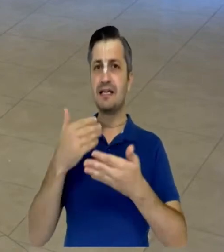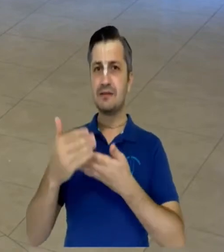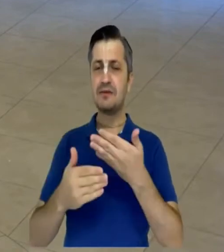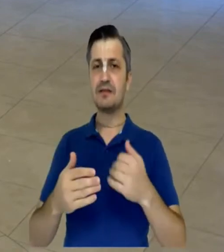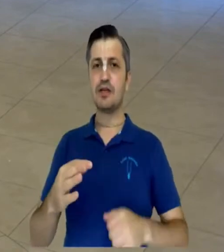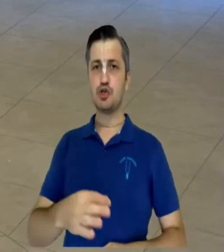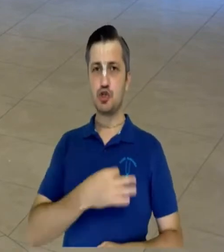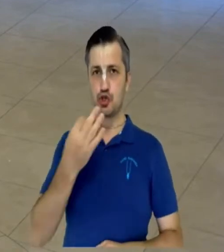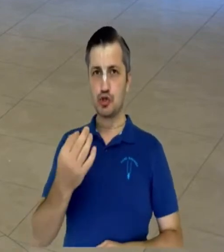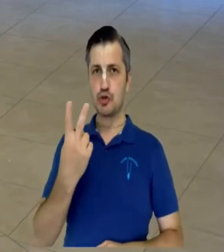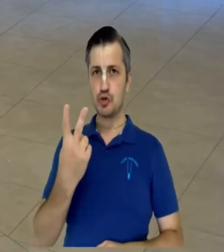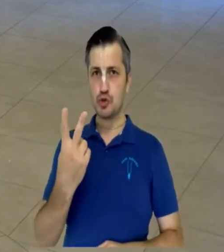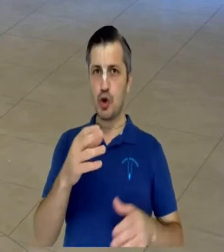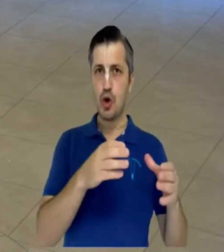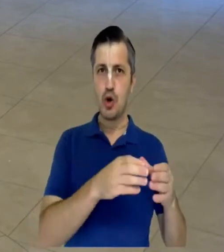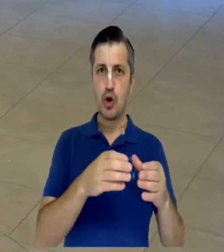in